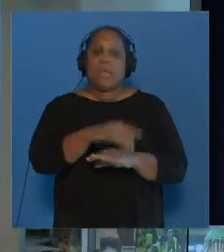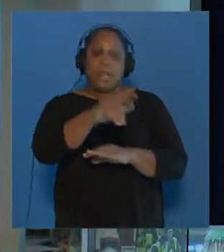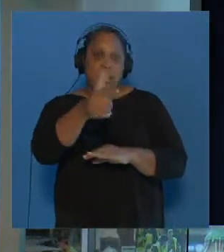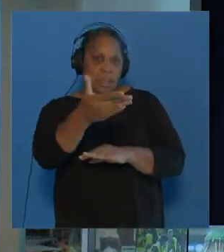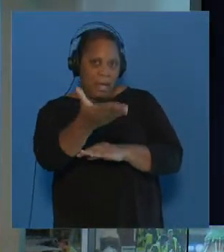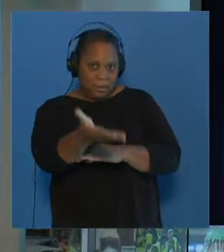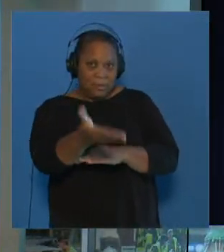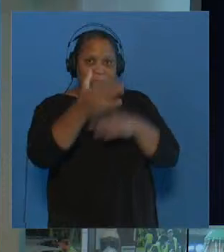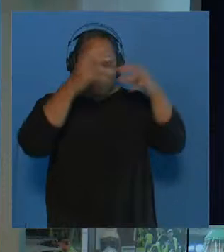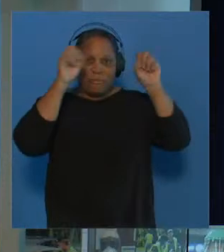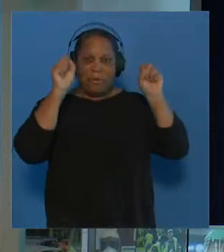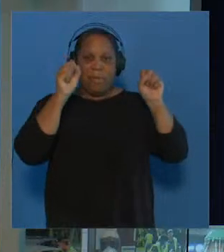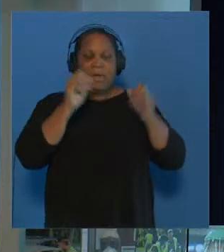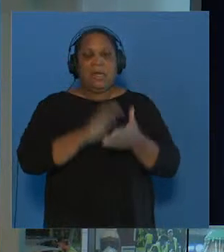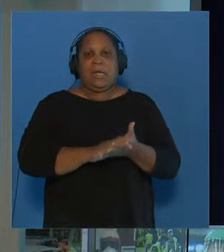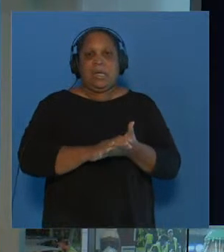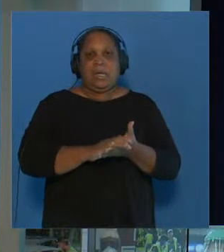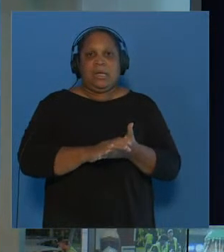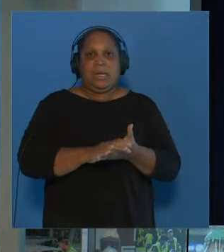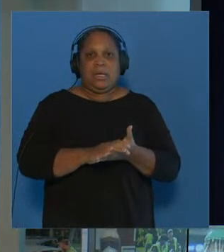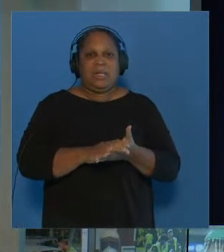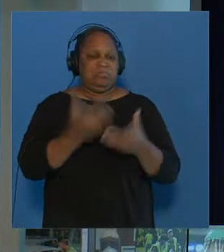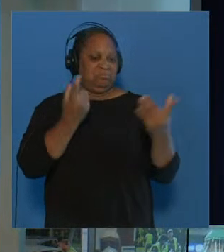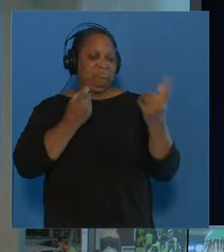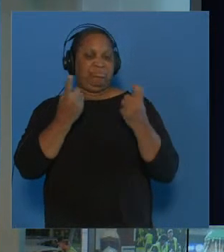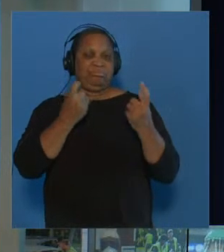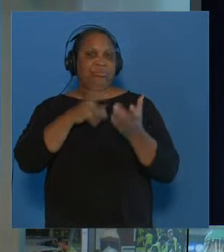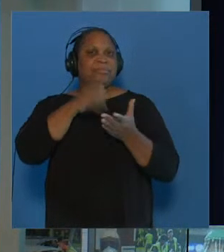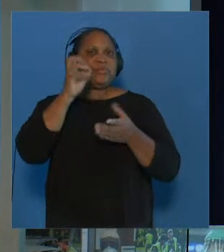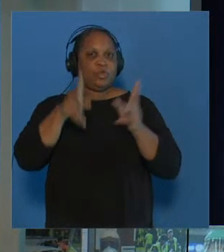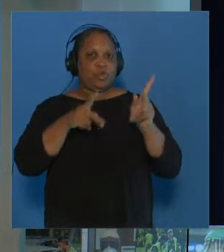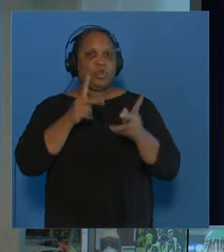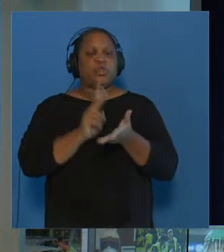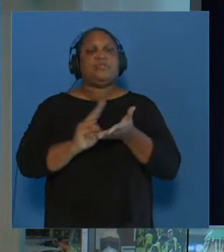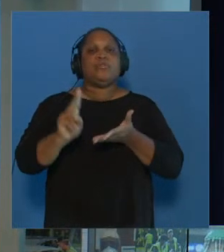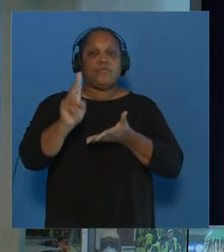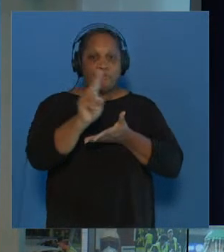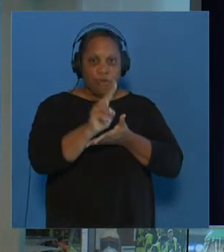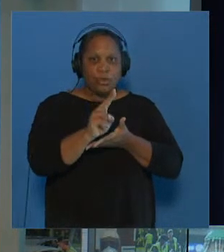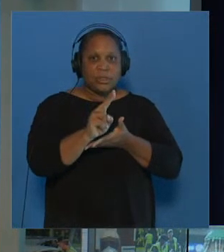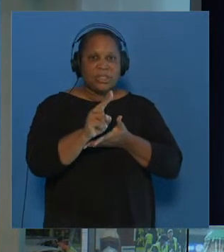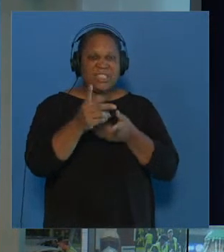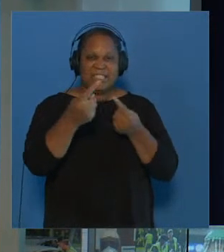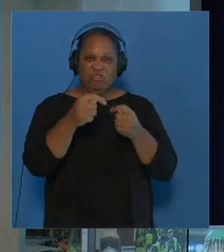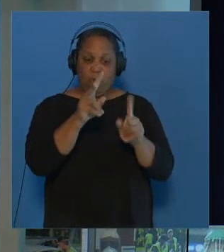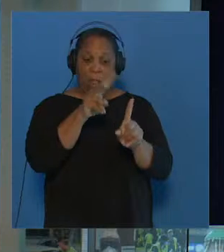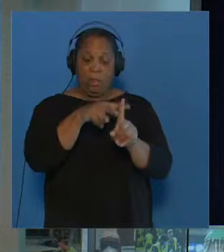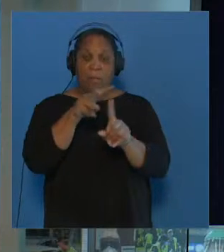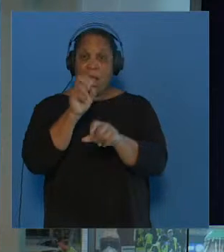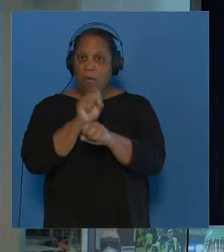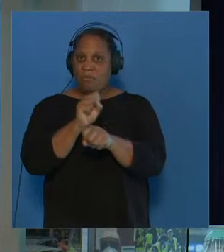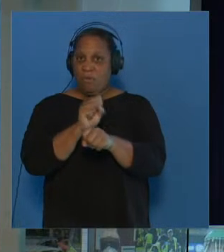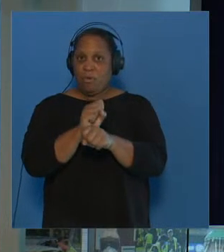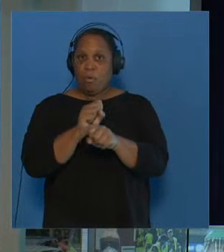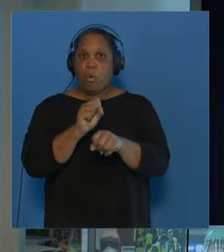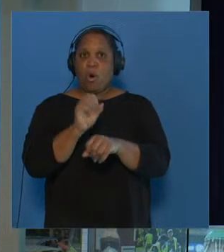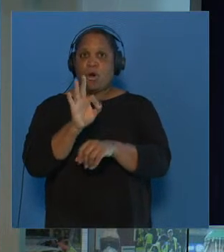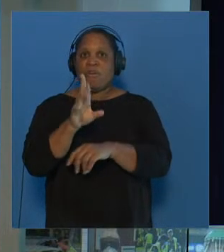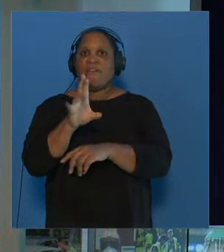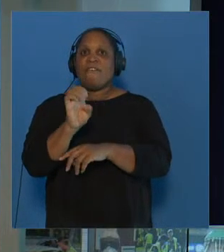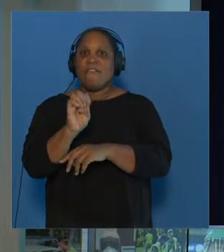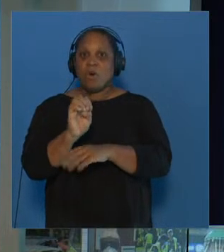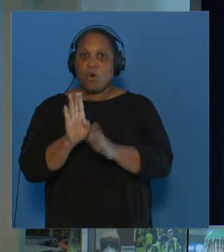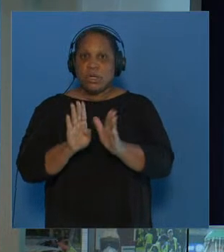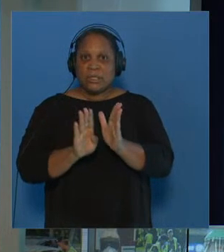Premier. I have had some inquiry from some students, some university students. They've tried to apply for workforce and development